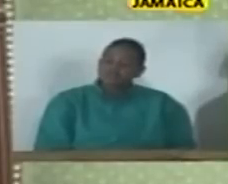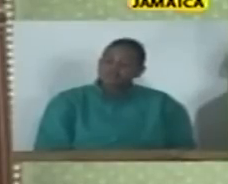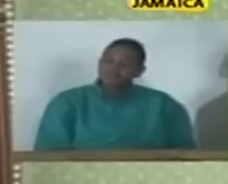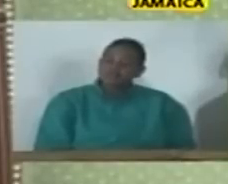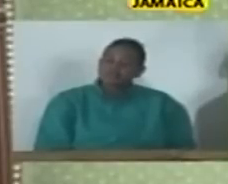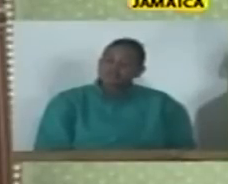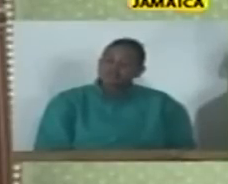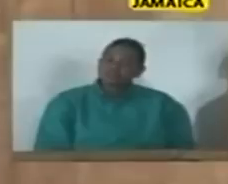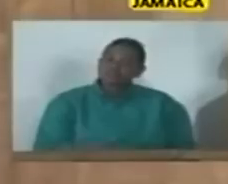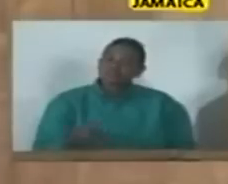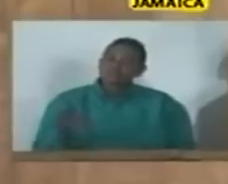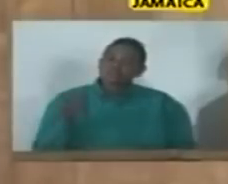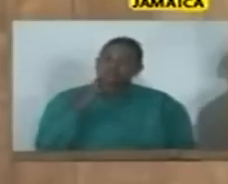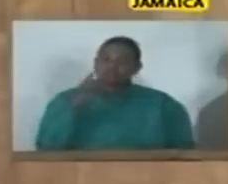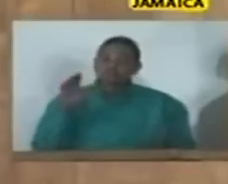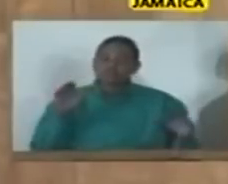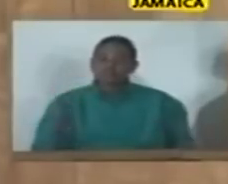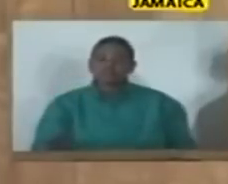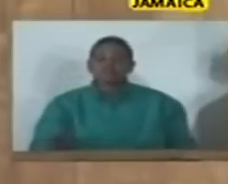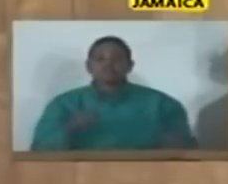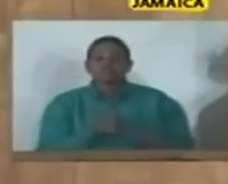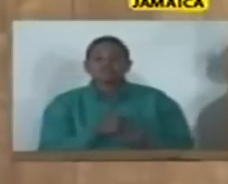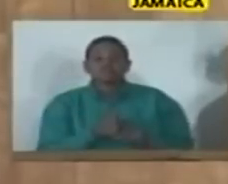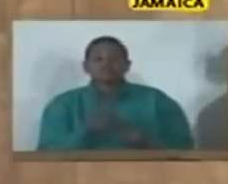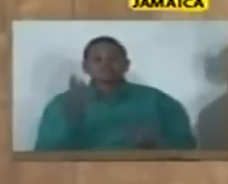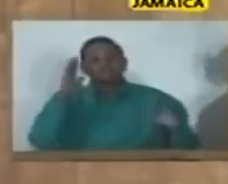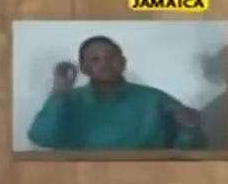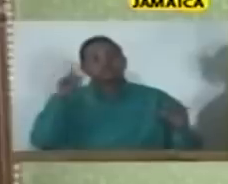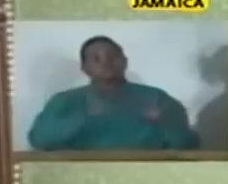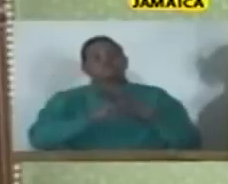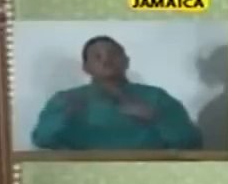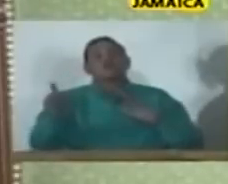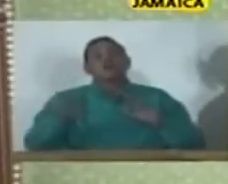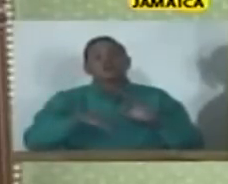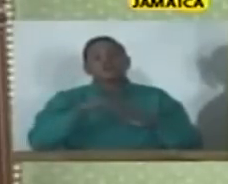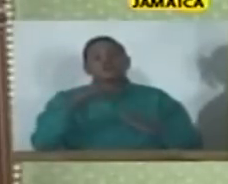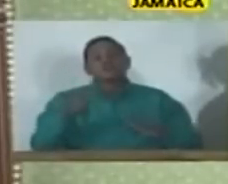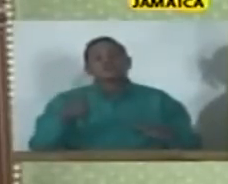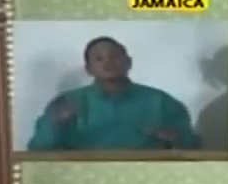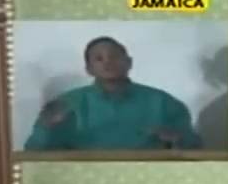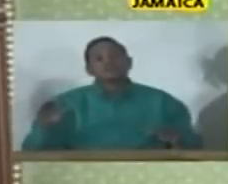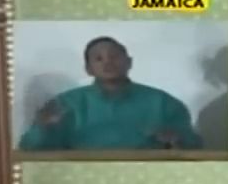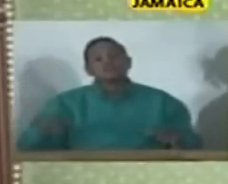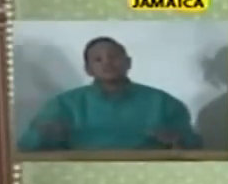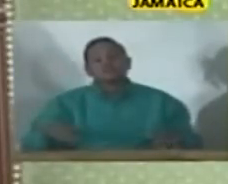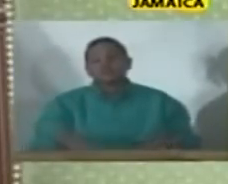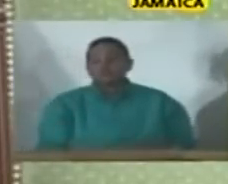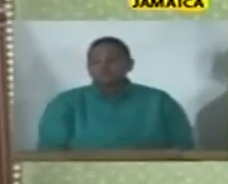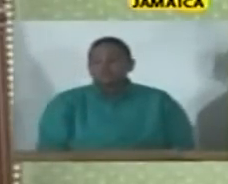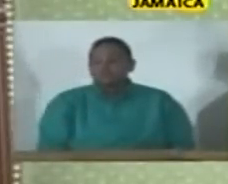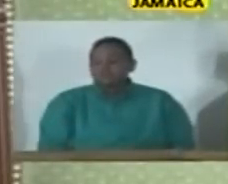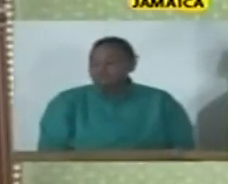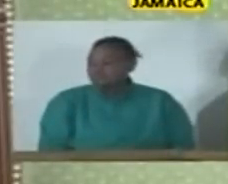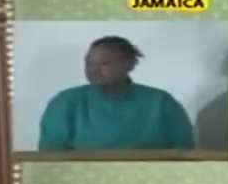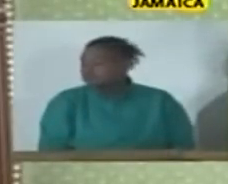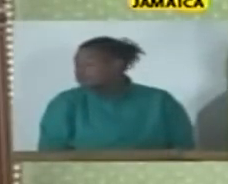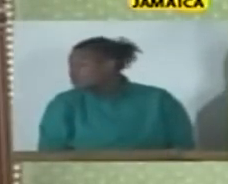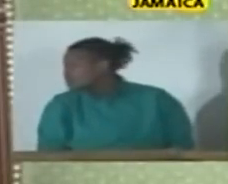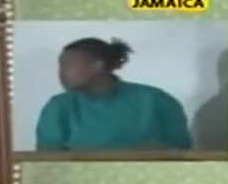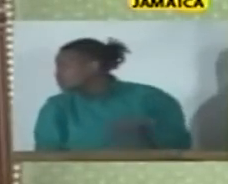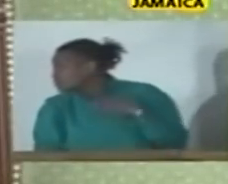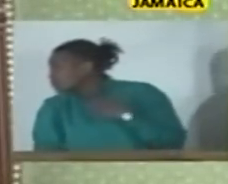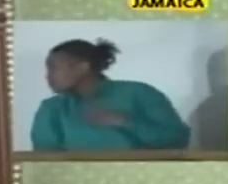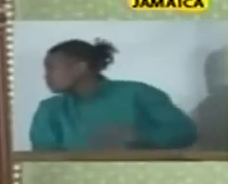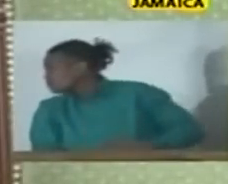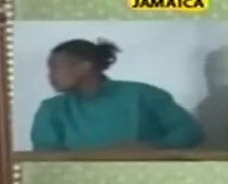You're of trying calm. to calm them down now that the president has run out of the chamber? I'm still trying to calm you down. Mr. President, allow me to simply say